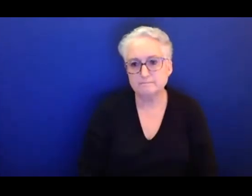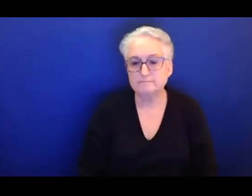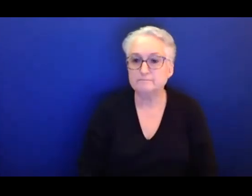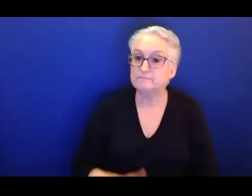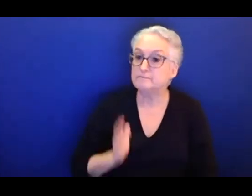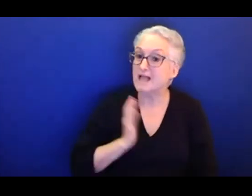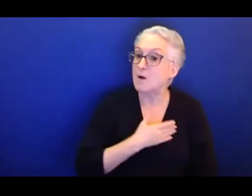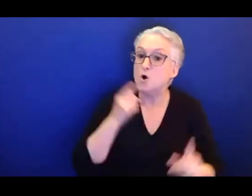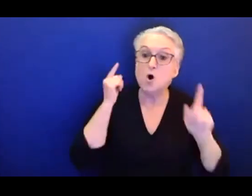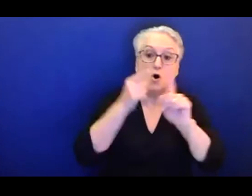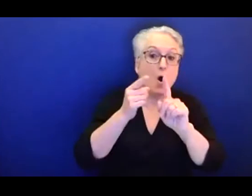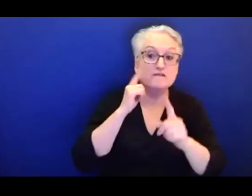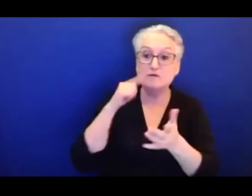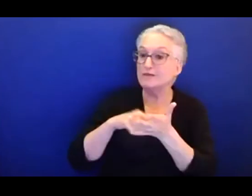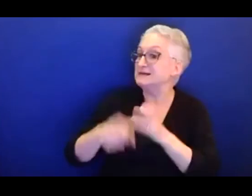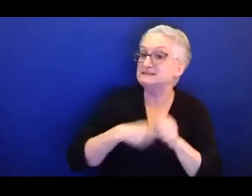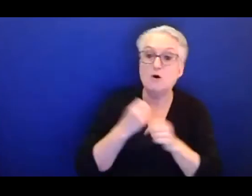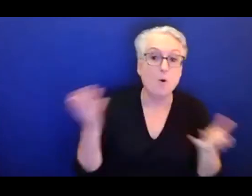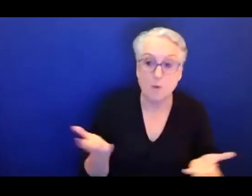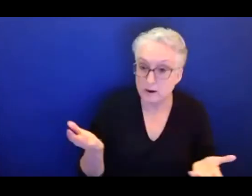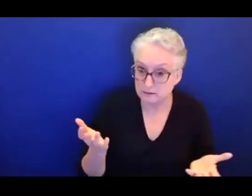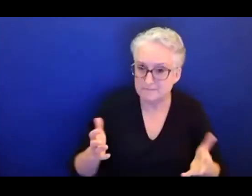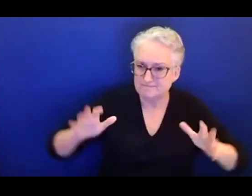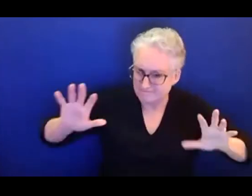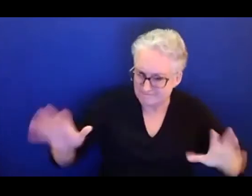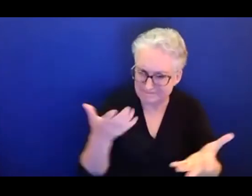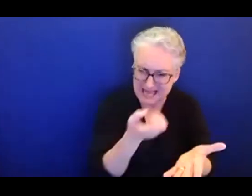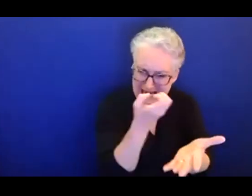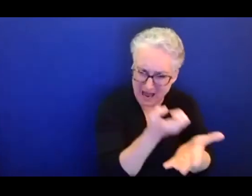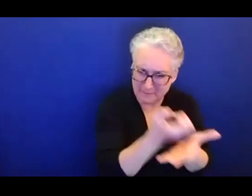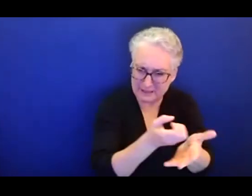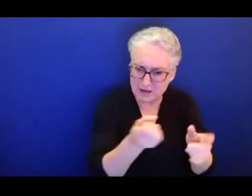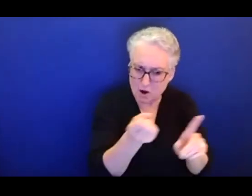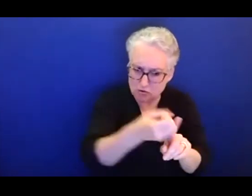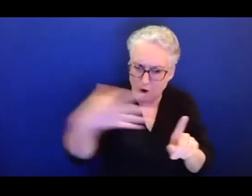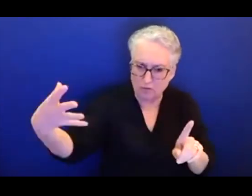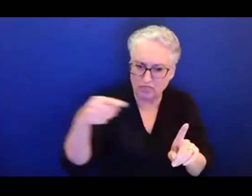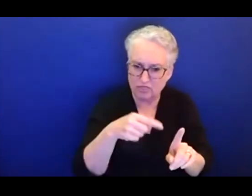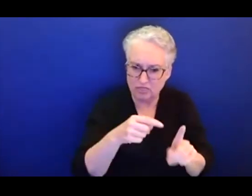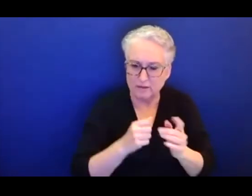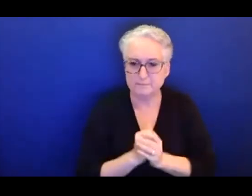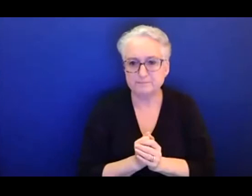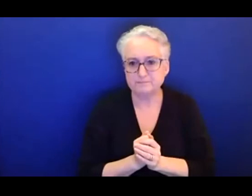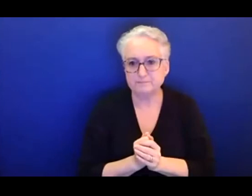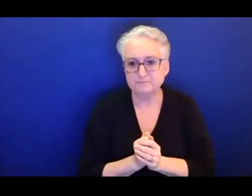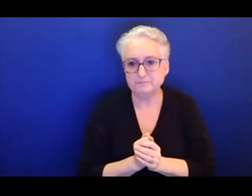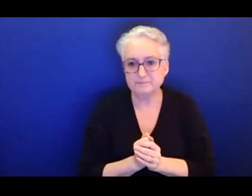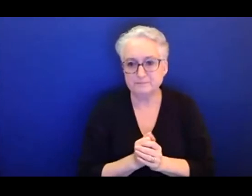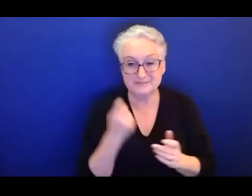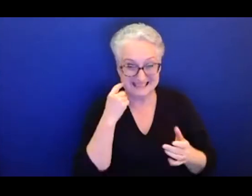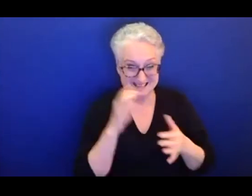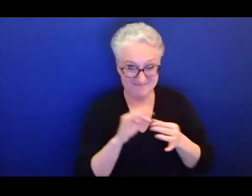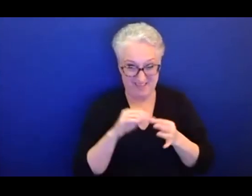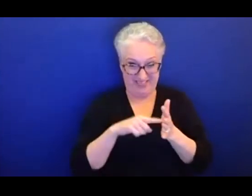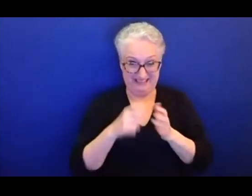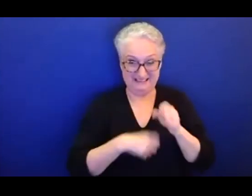growth, create and retain jobs, support significant projects. This past year, we helped Zweigels, a large employer of city